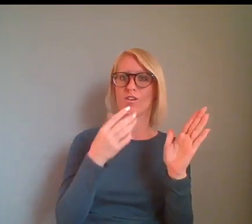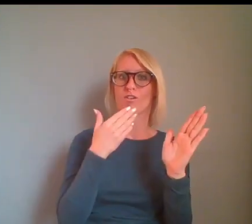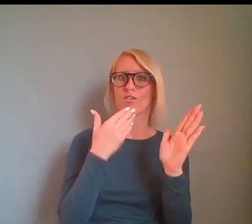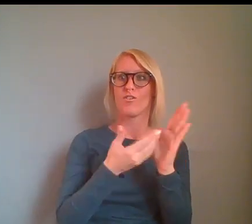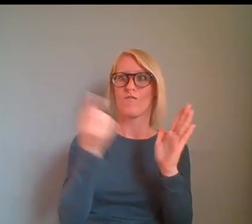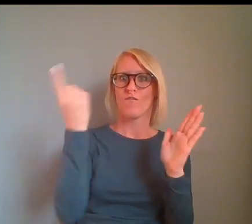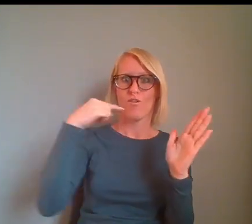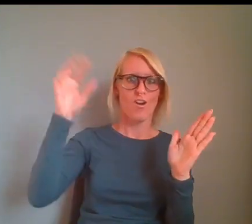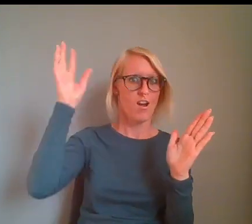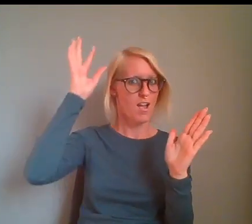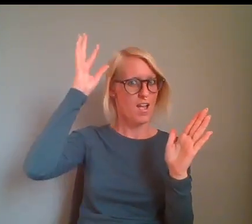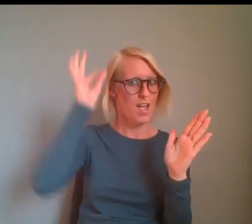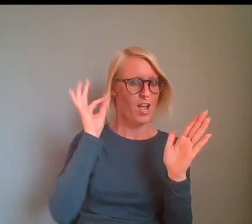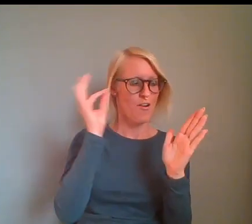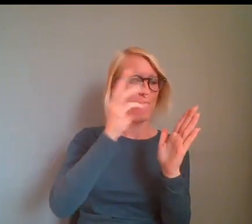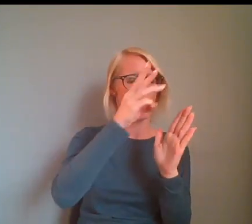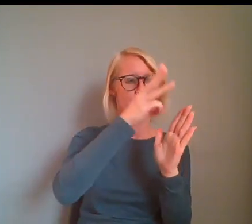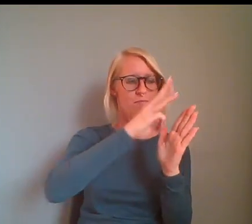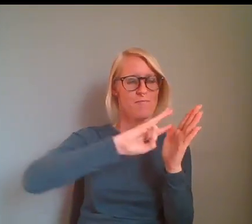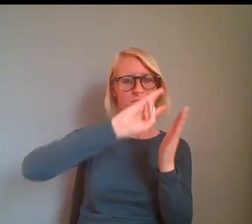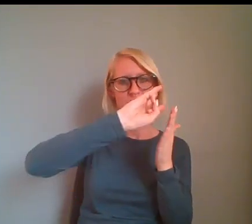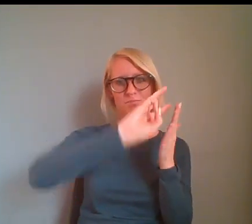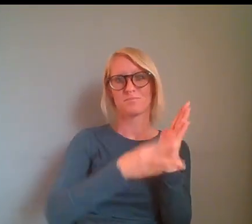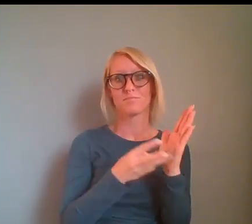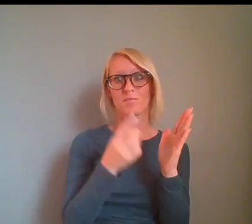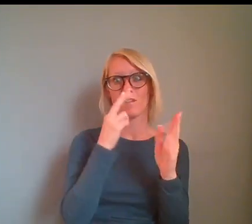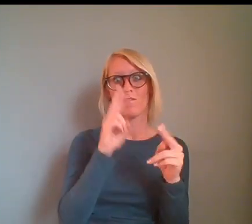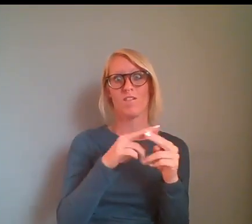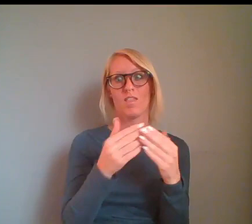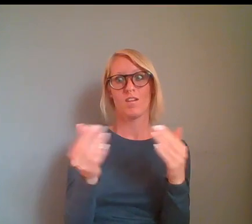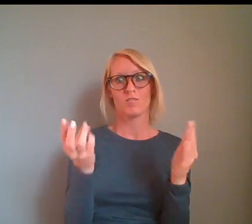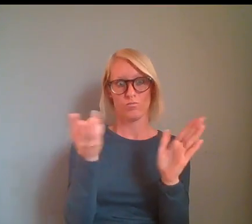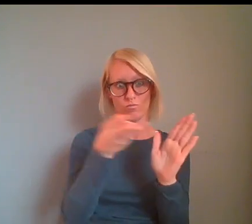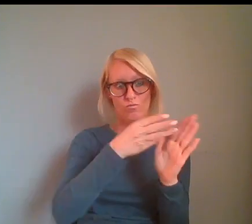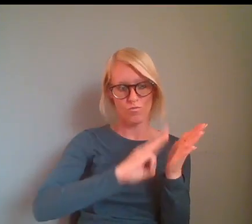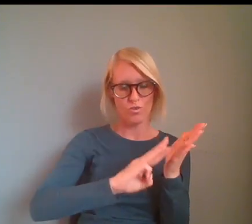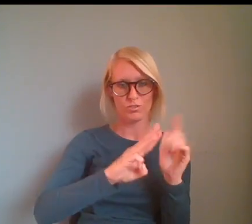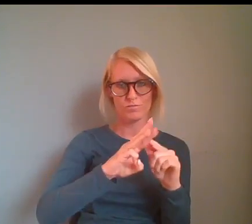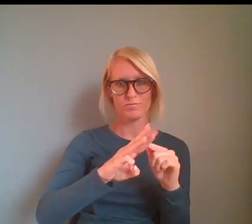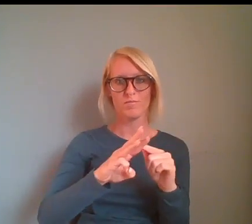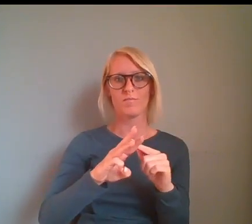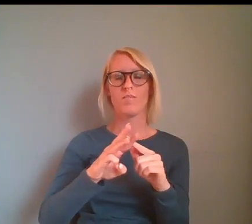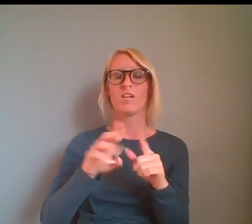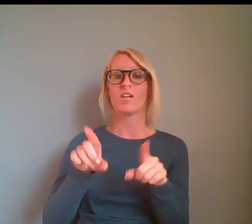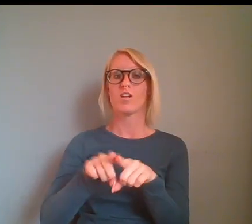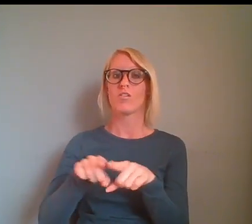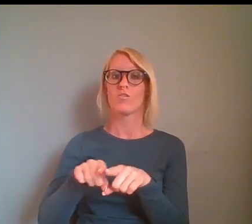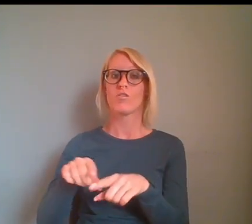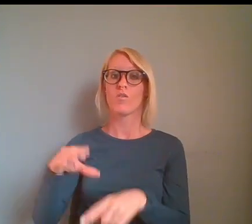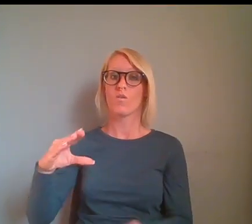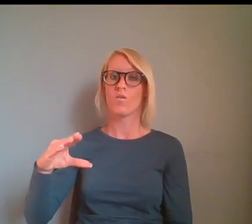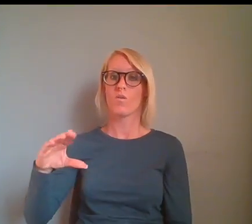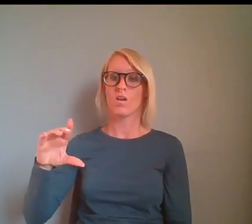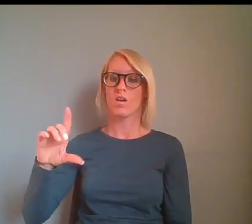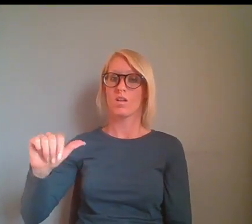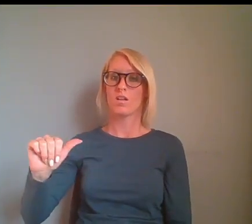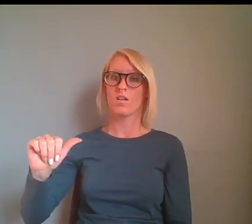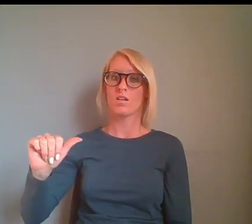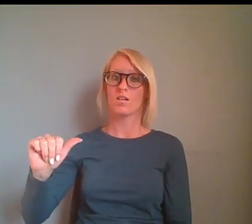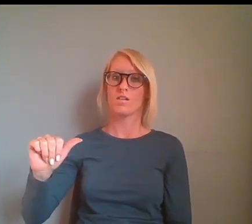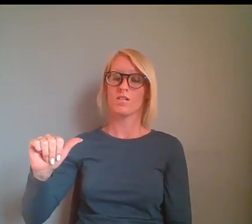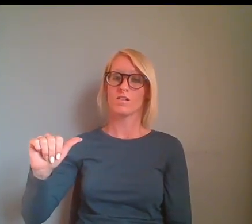You can do really fun things with forks. And then we've also got a bunch of clay tools, which maybe you've worked with at school, but